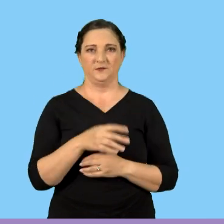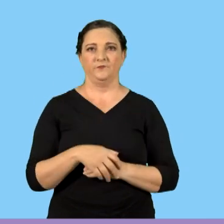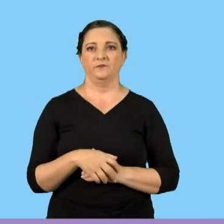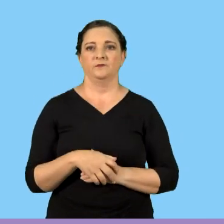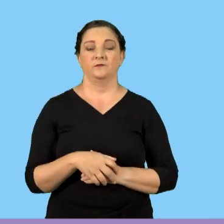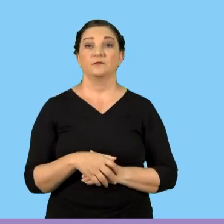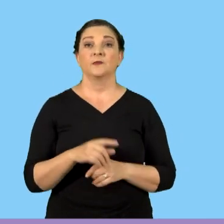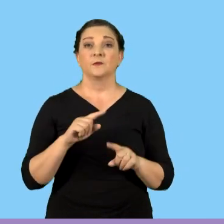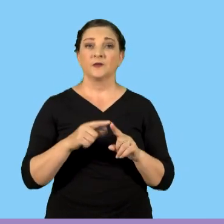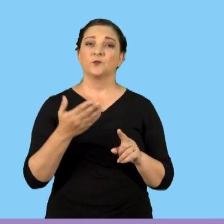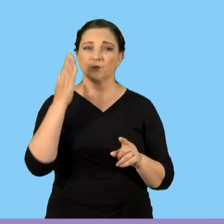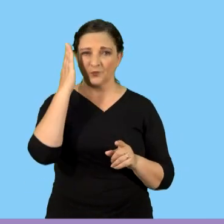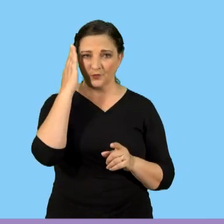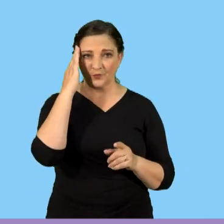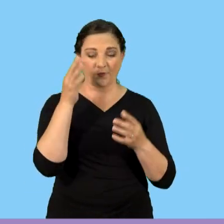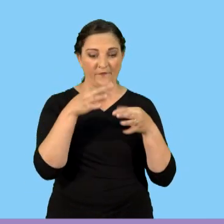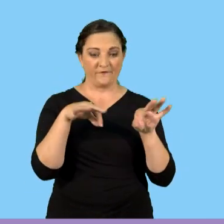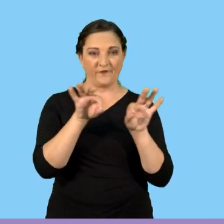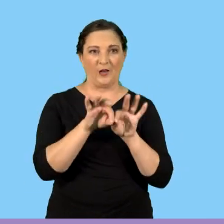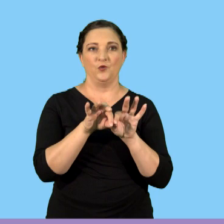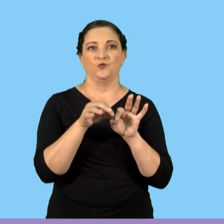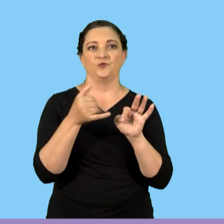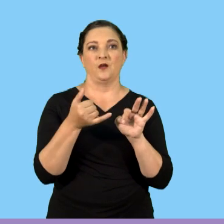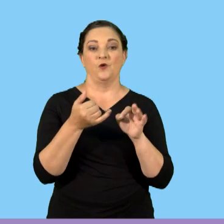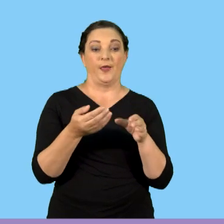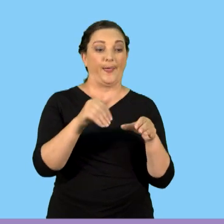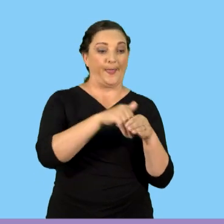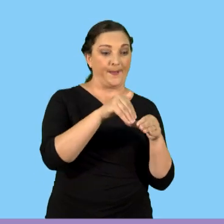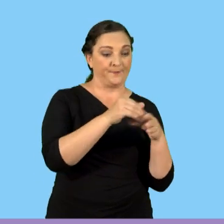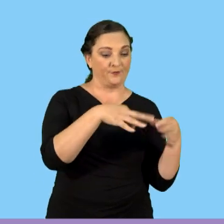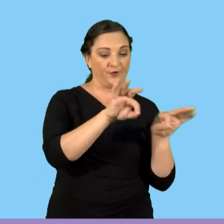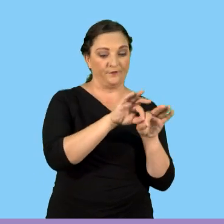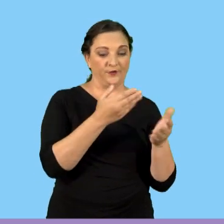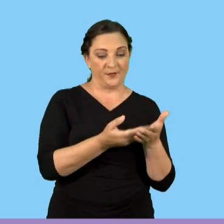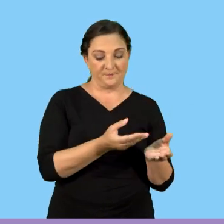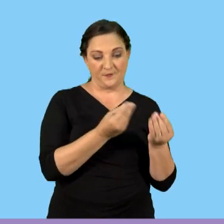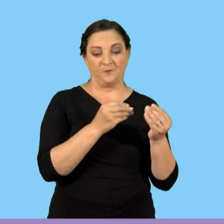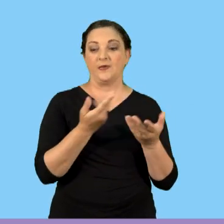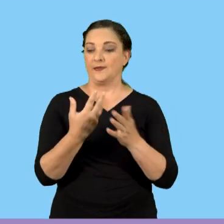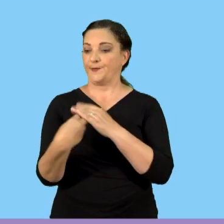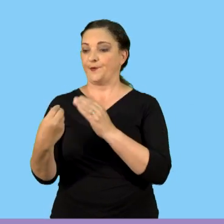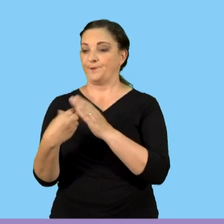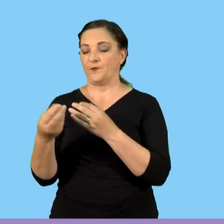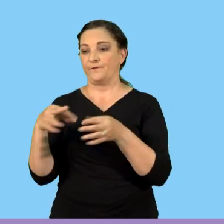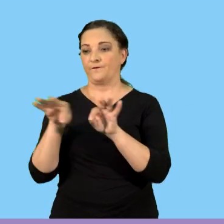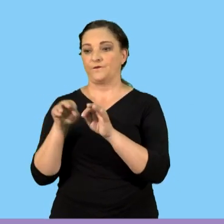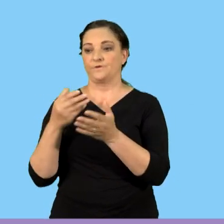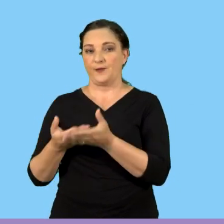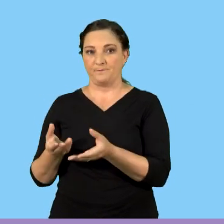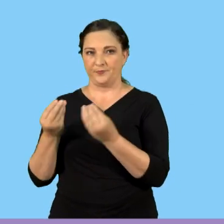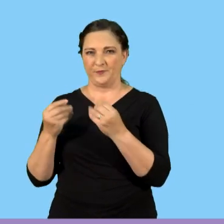our Cartesian plane there, and we've been given a value so that we can fill out our input values and our output